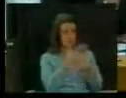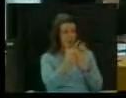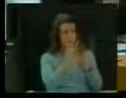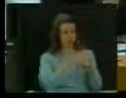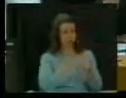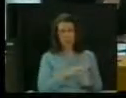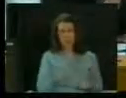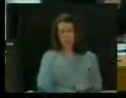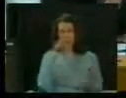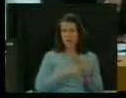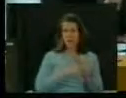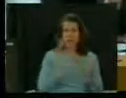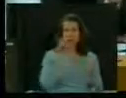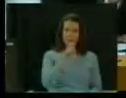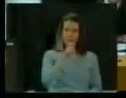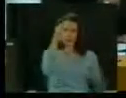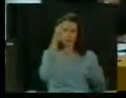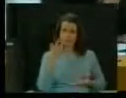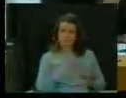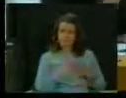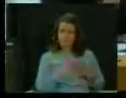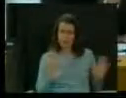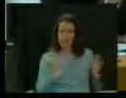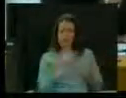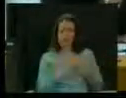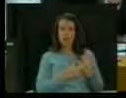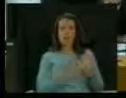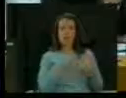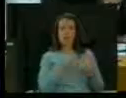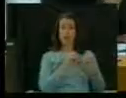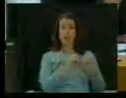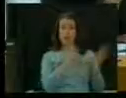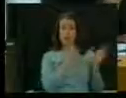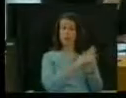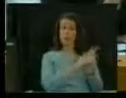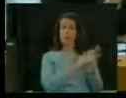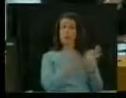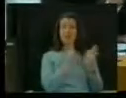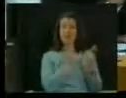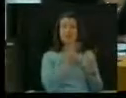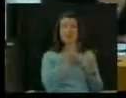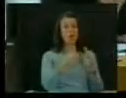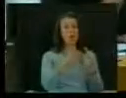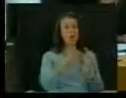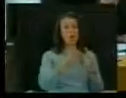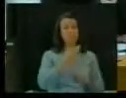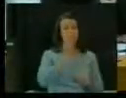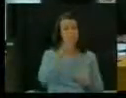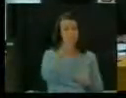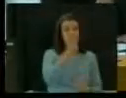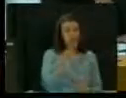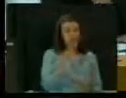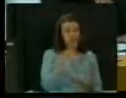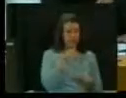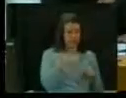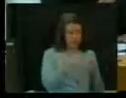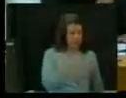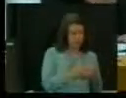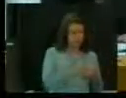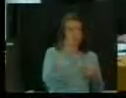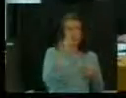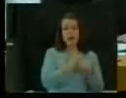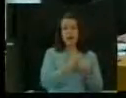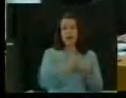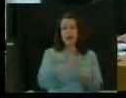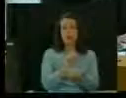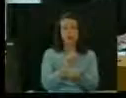like that we need to know what the rules are, that if we can clarify those rules, that's in everyone's best interest, from this body to every elected